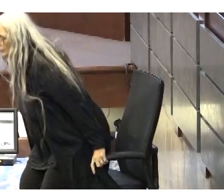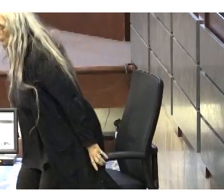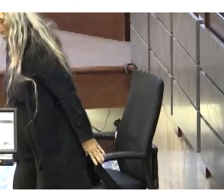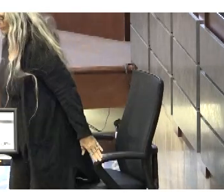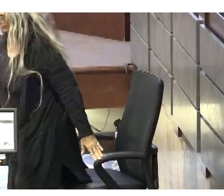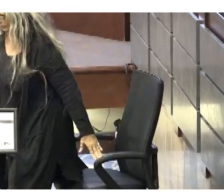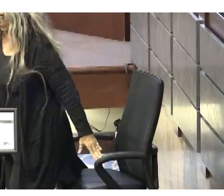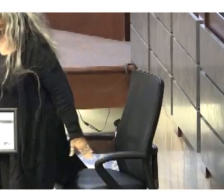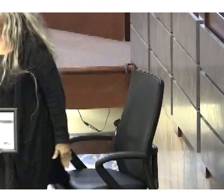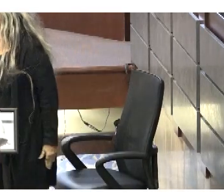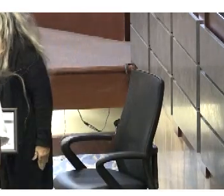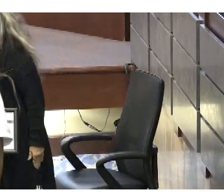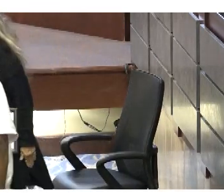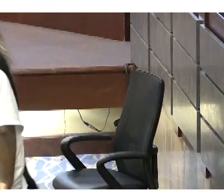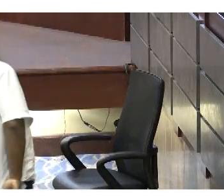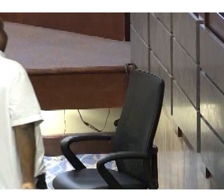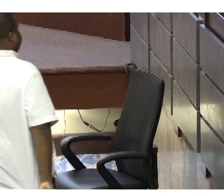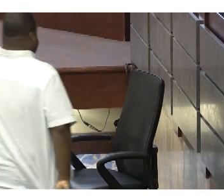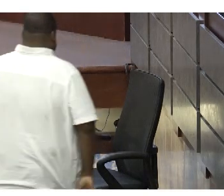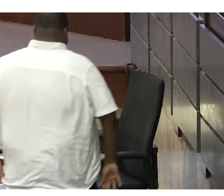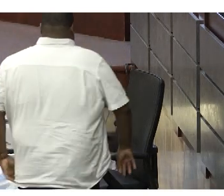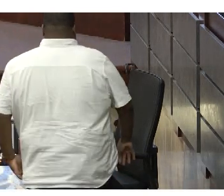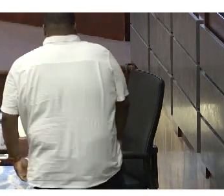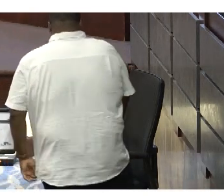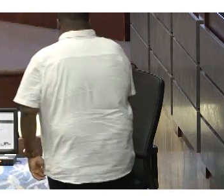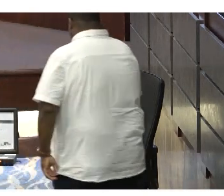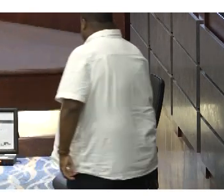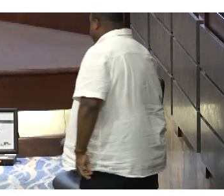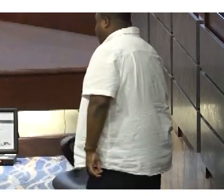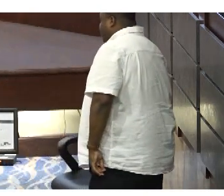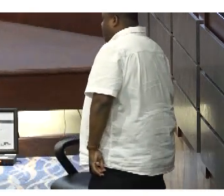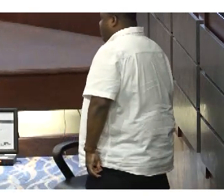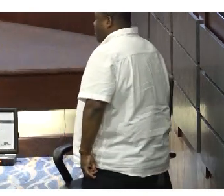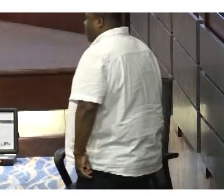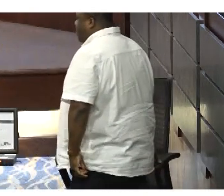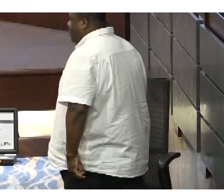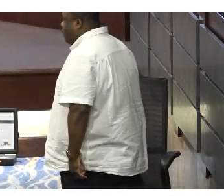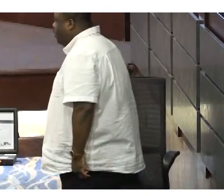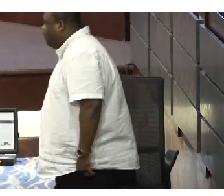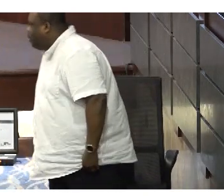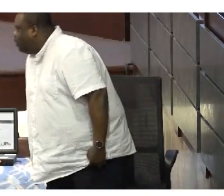So just a word about why,